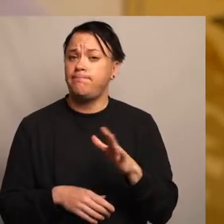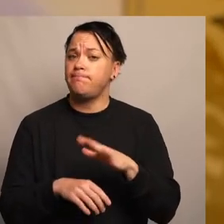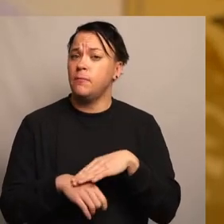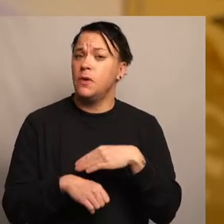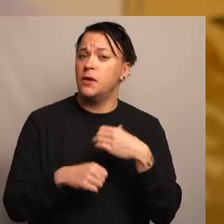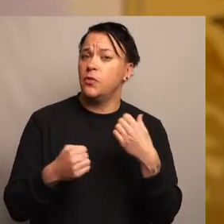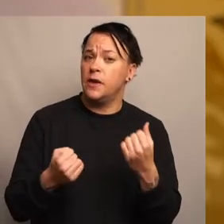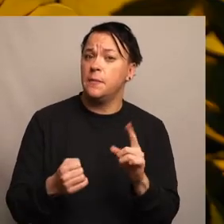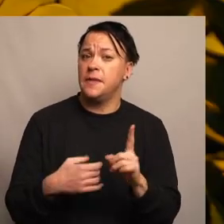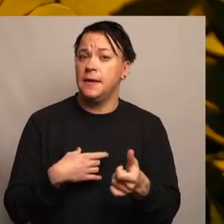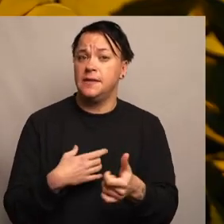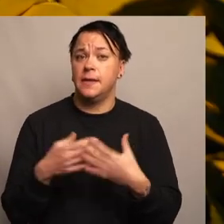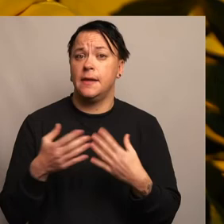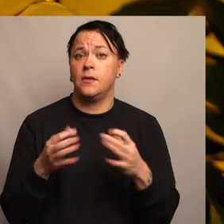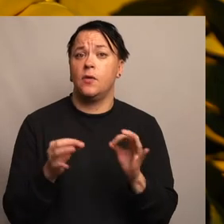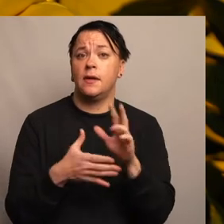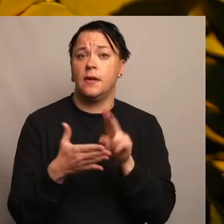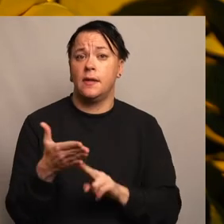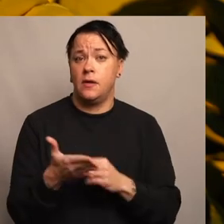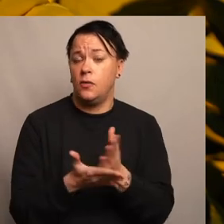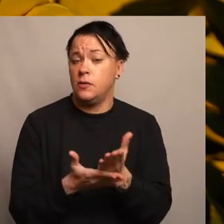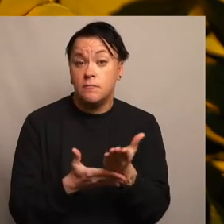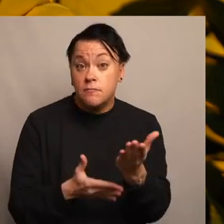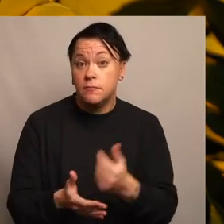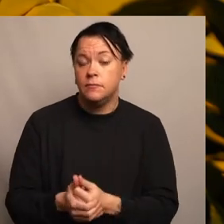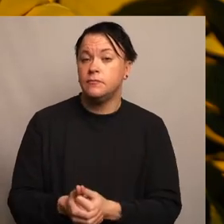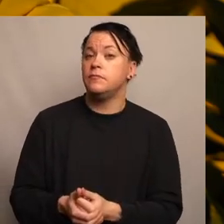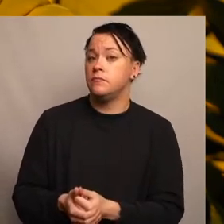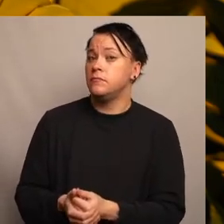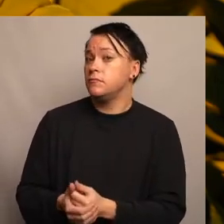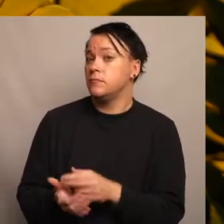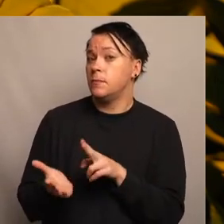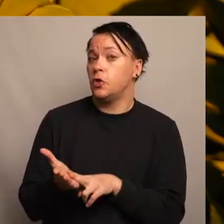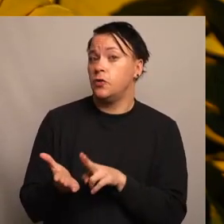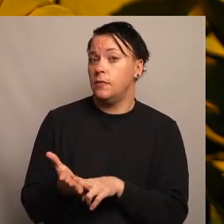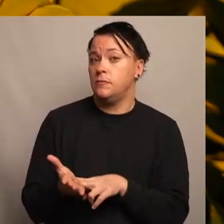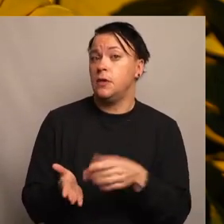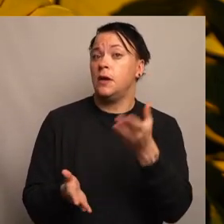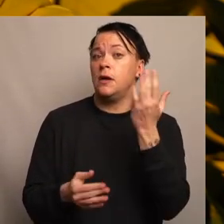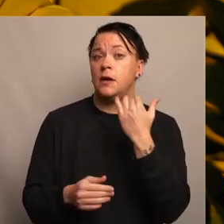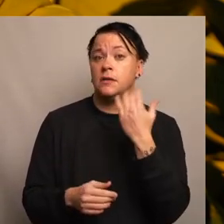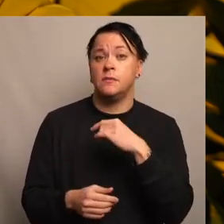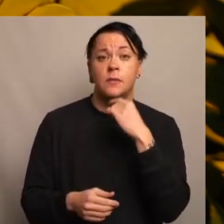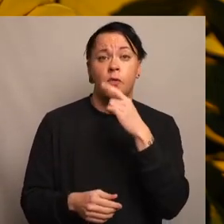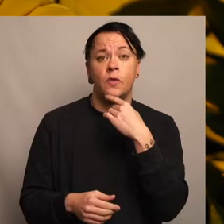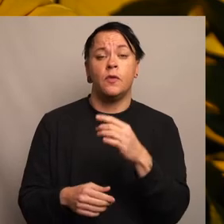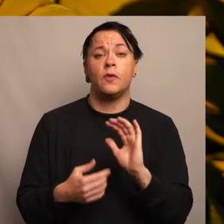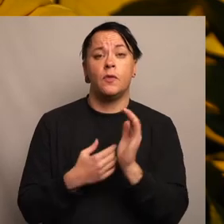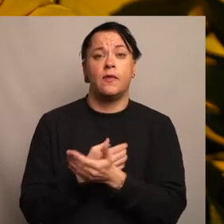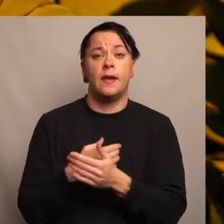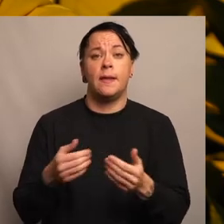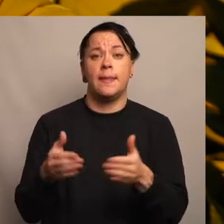please? Yeah, definitely. Like when you were talking about the safe spaces earlier, like the first thing that came to my mind is